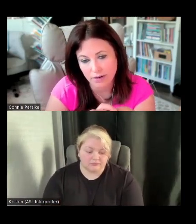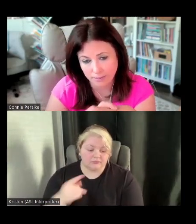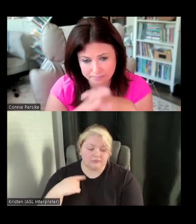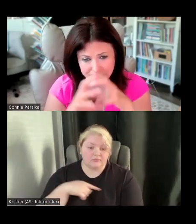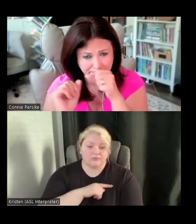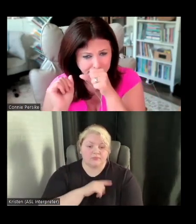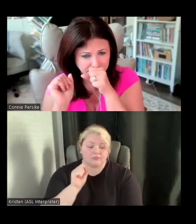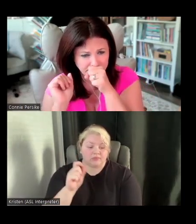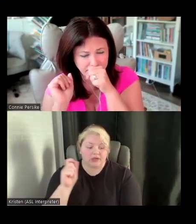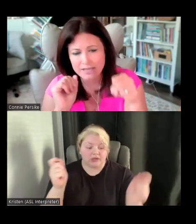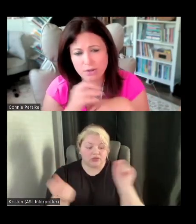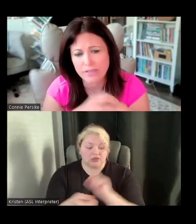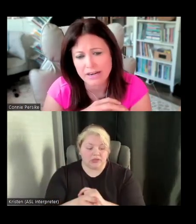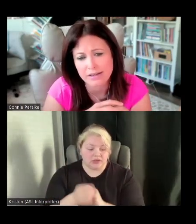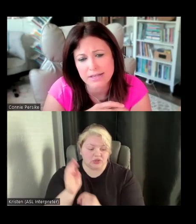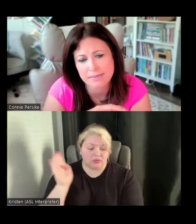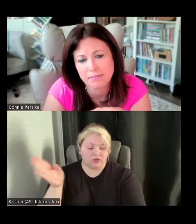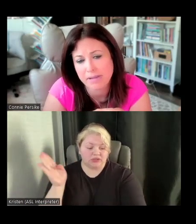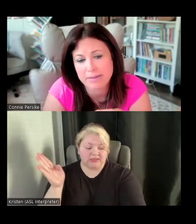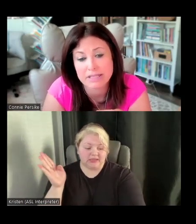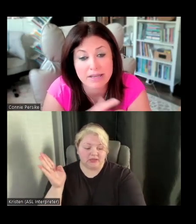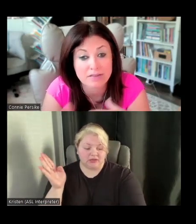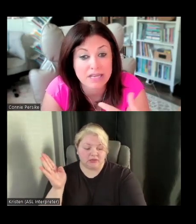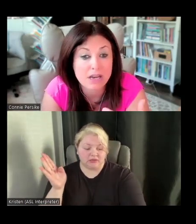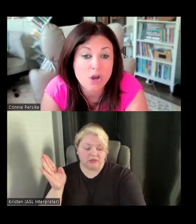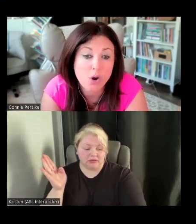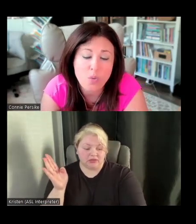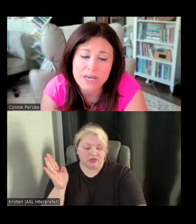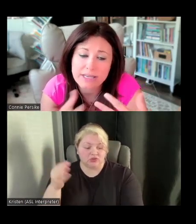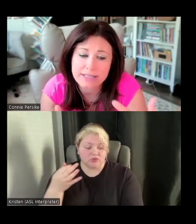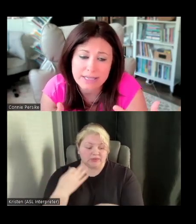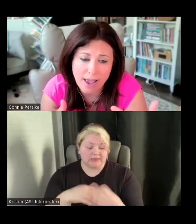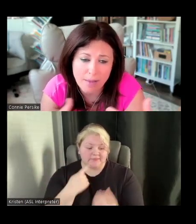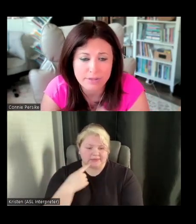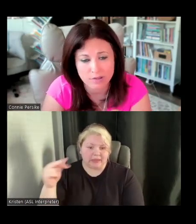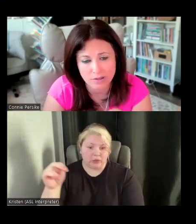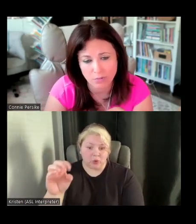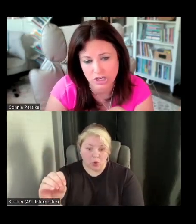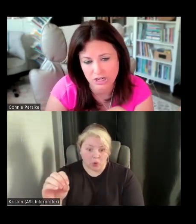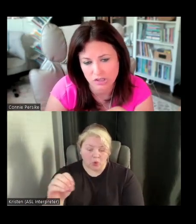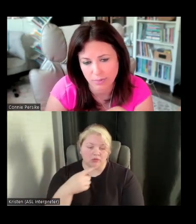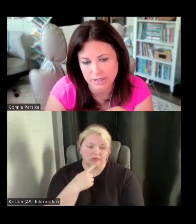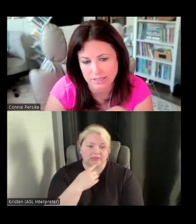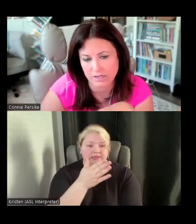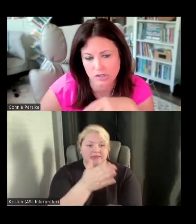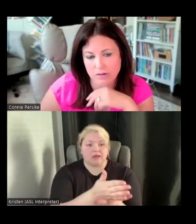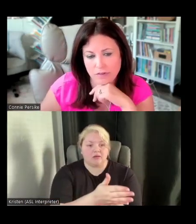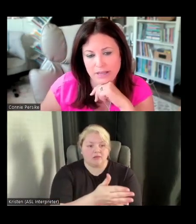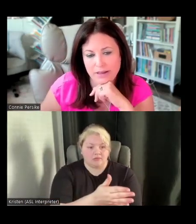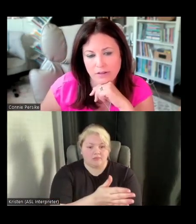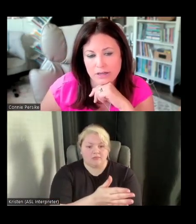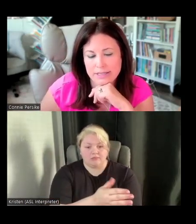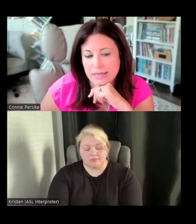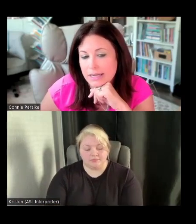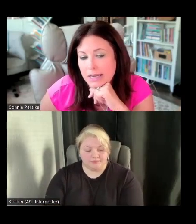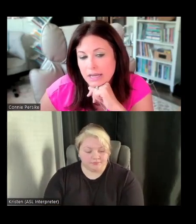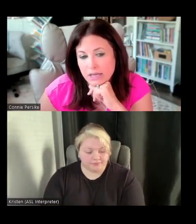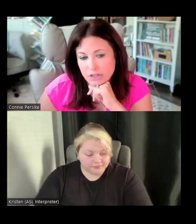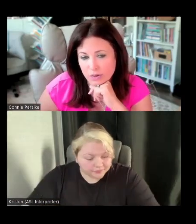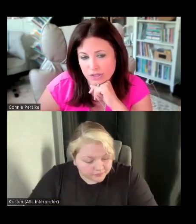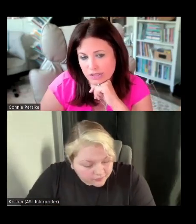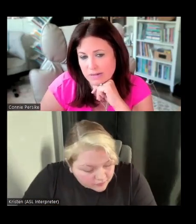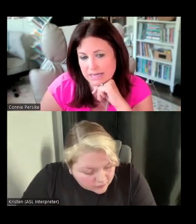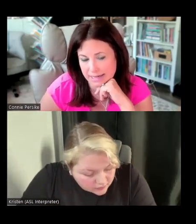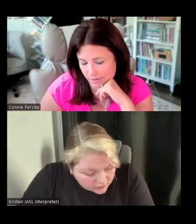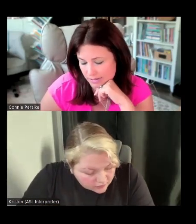the trigger so that it maybe instead of saying no, we say stop, so that we're changing the presentation of the way that looks.